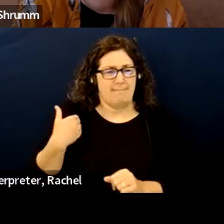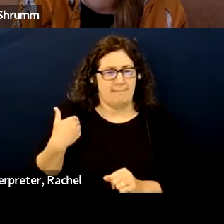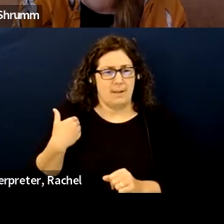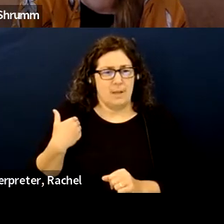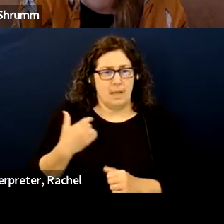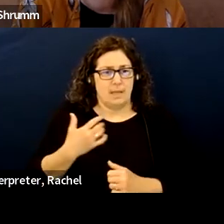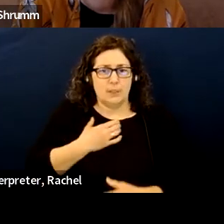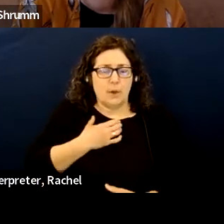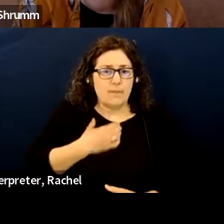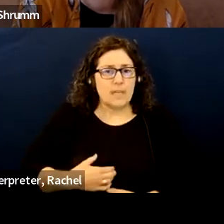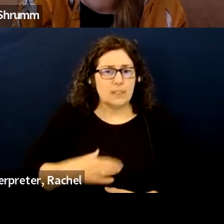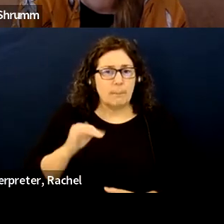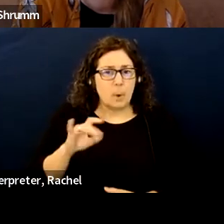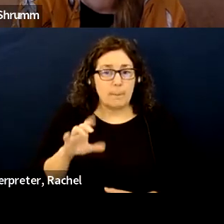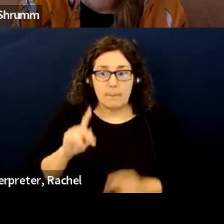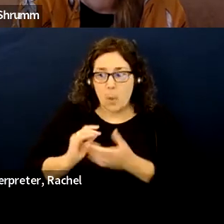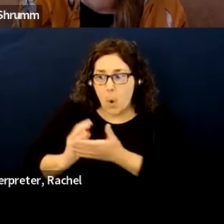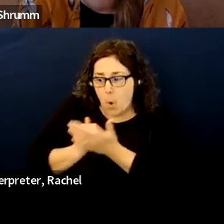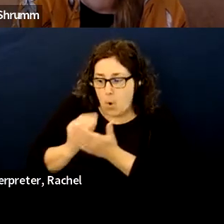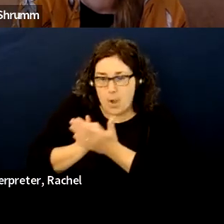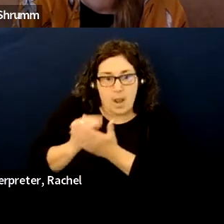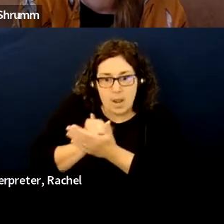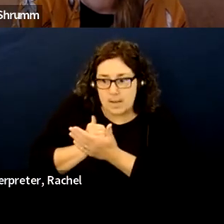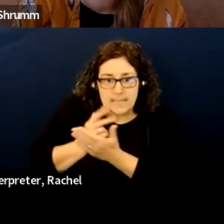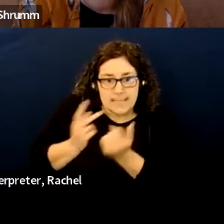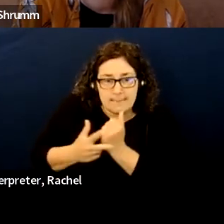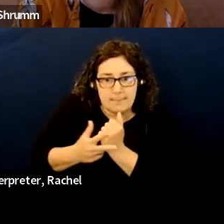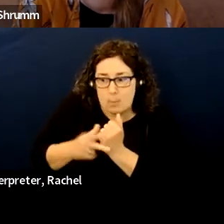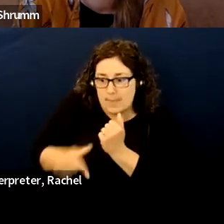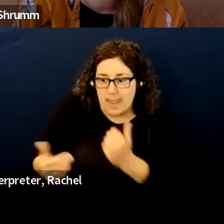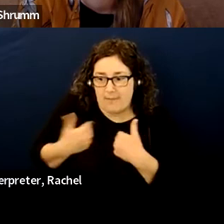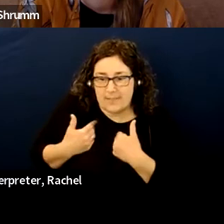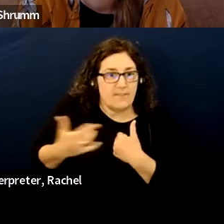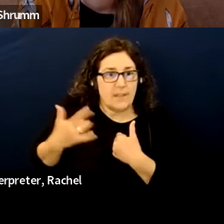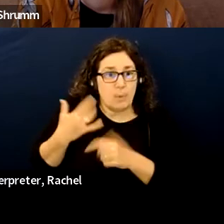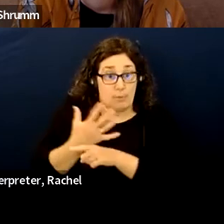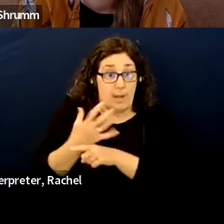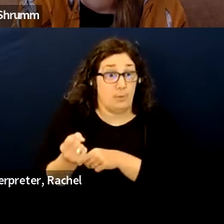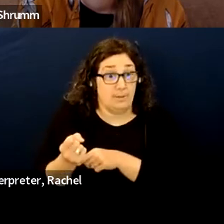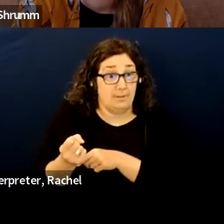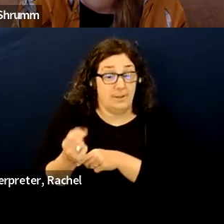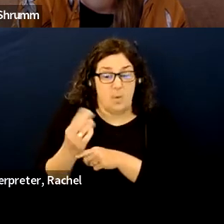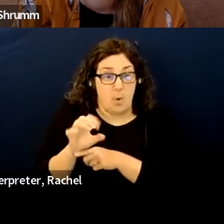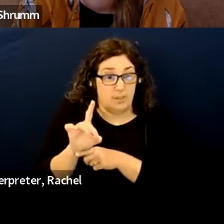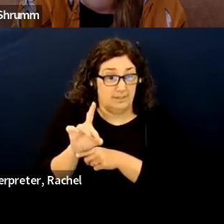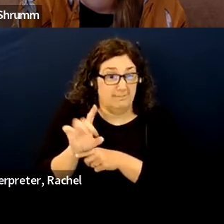starvation mode, how everyone kind of hoards what they have because they don't think there's going to be more. But